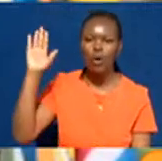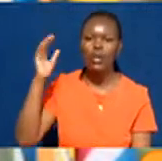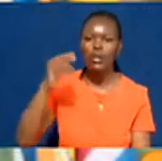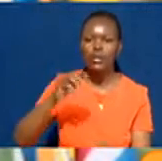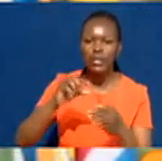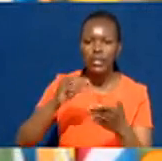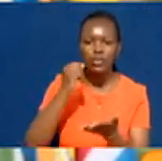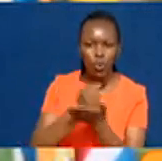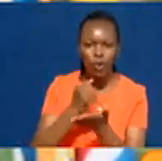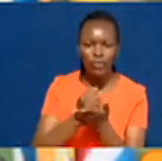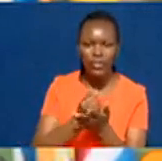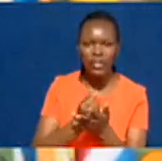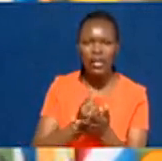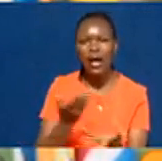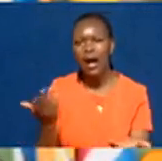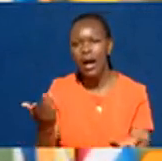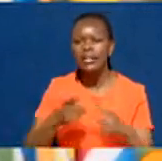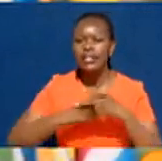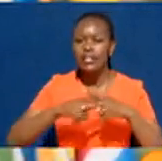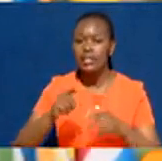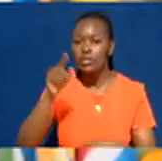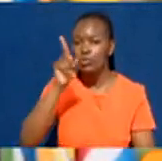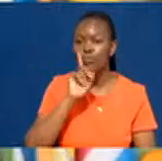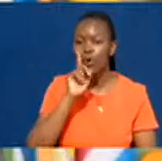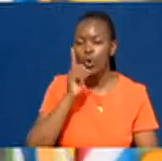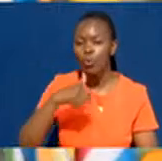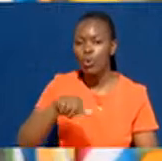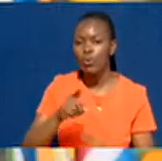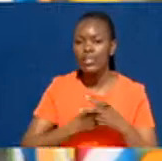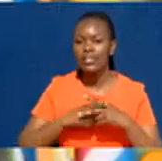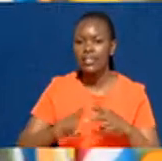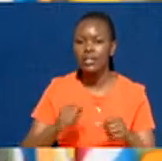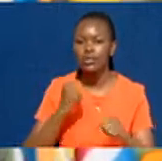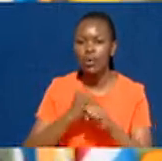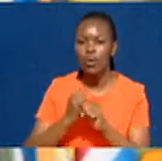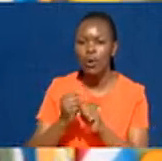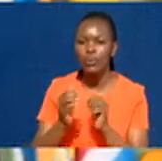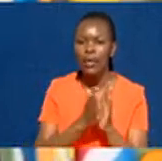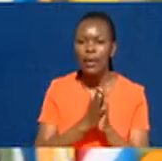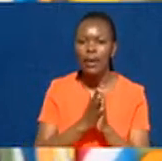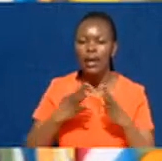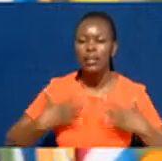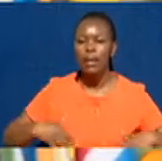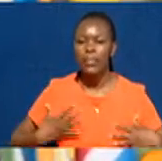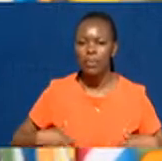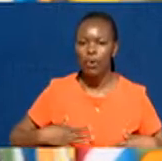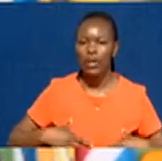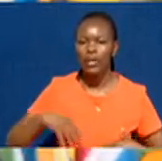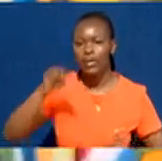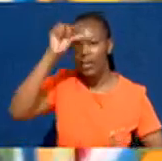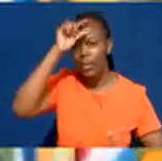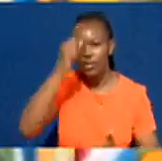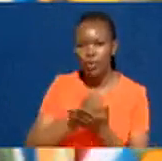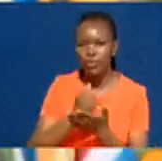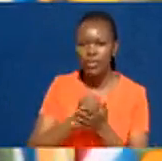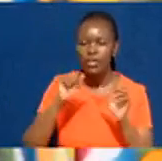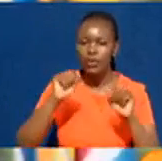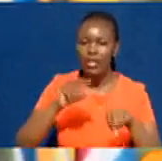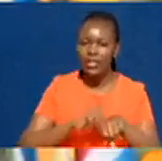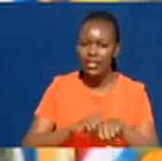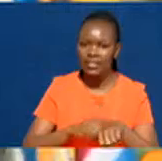fact, beginning tomorrow, I will be working with the people in government offices so that by the time we get sworn